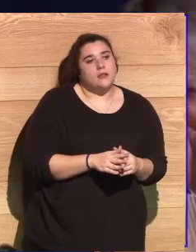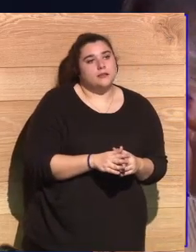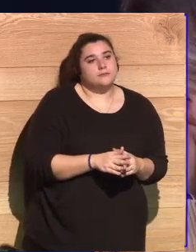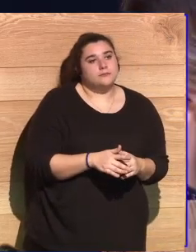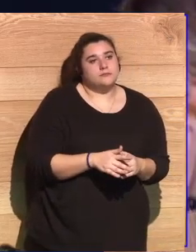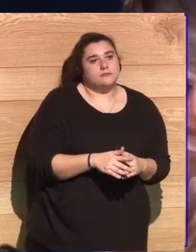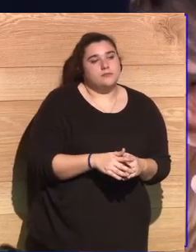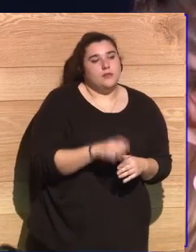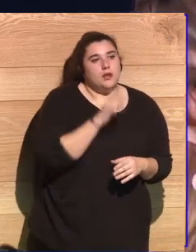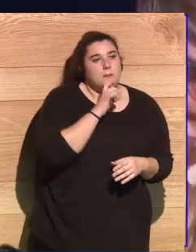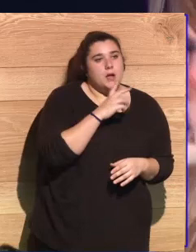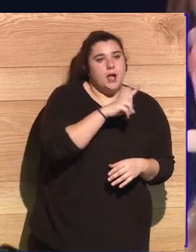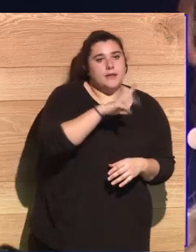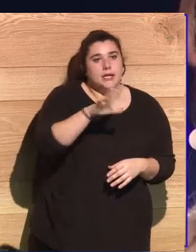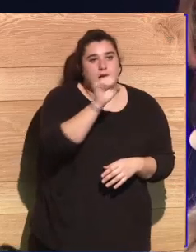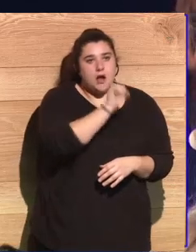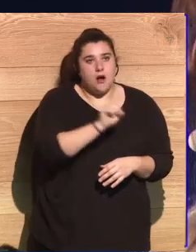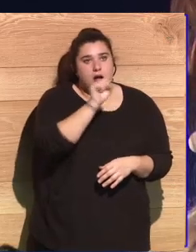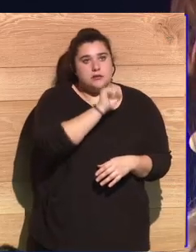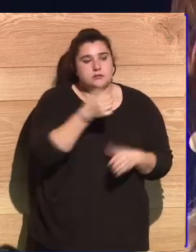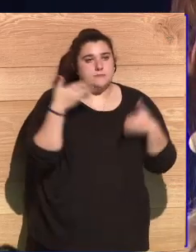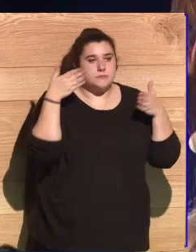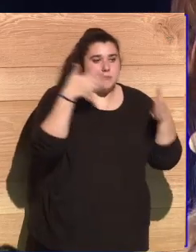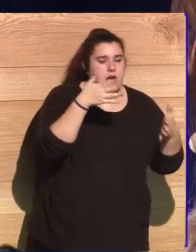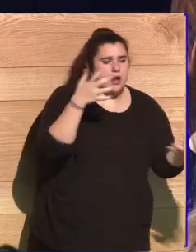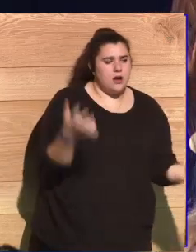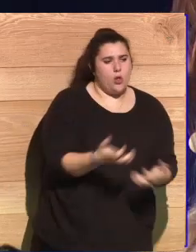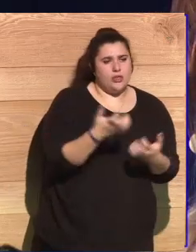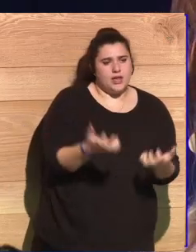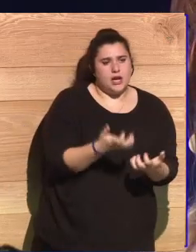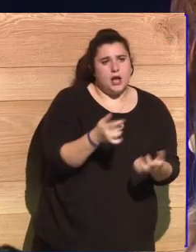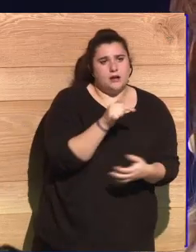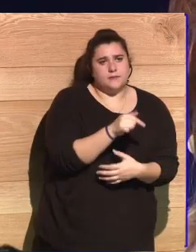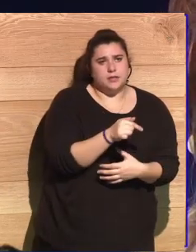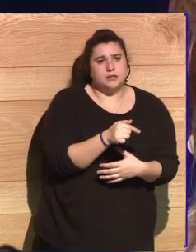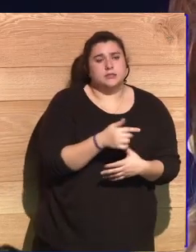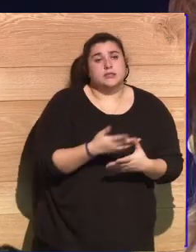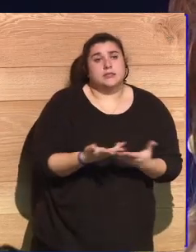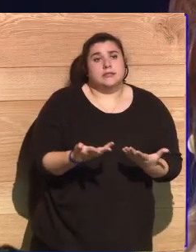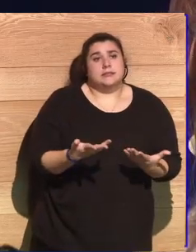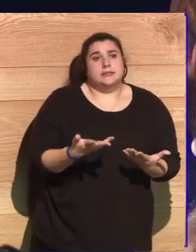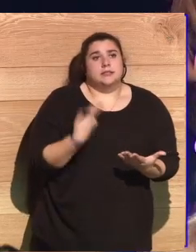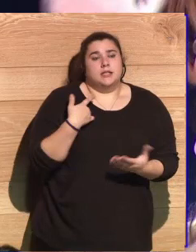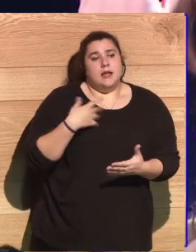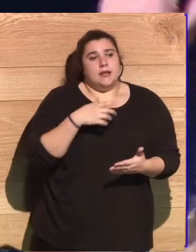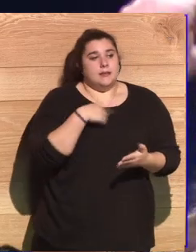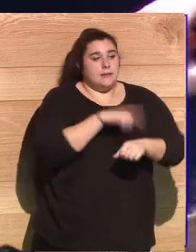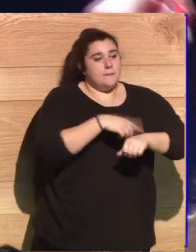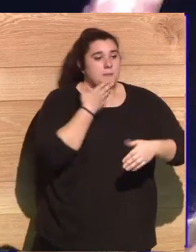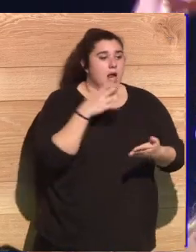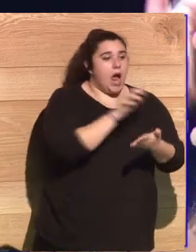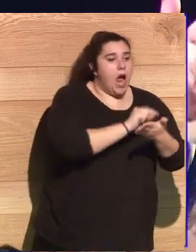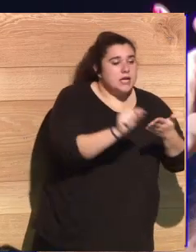to culinary pursuits, where I didn't have as much time to write because I was working